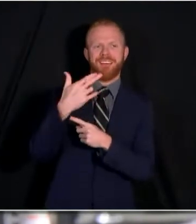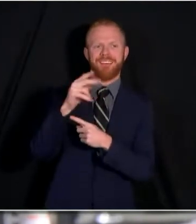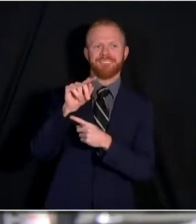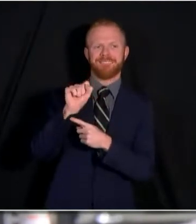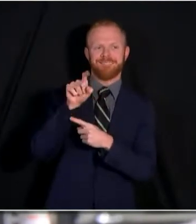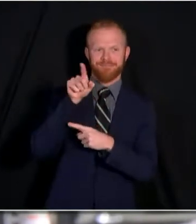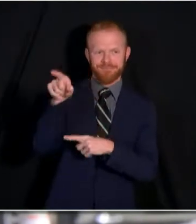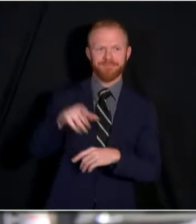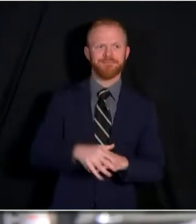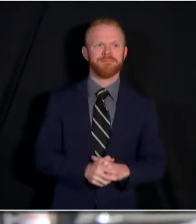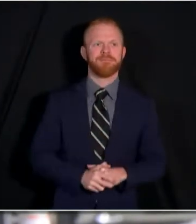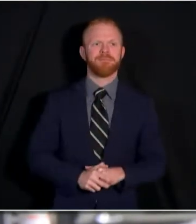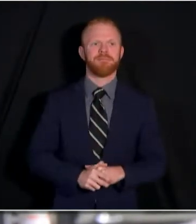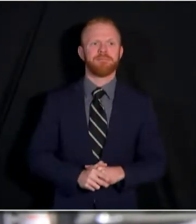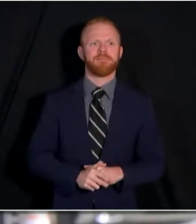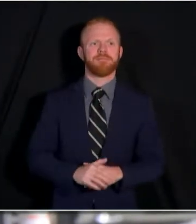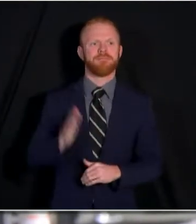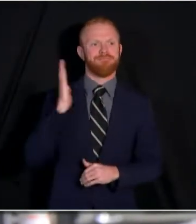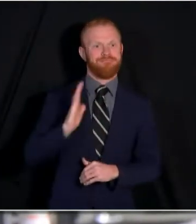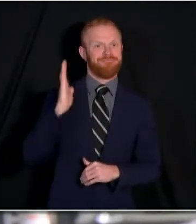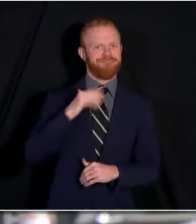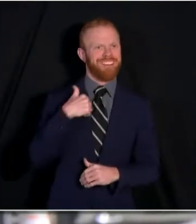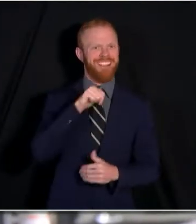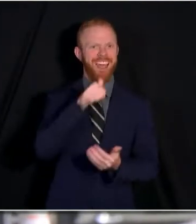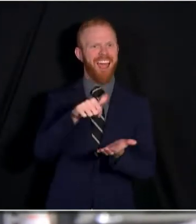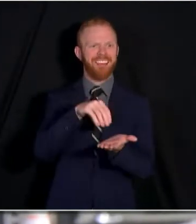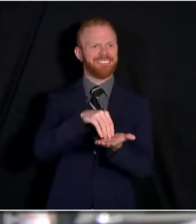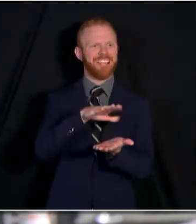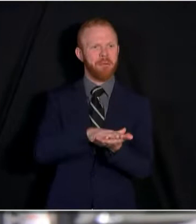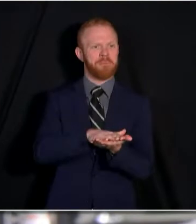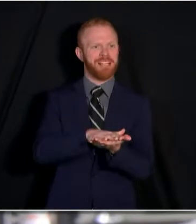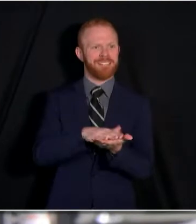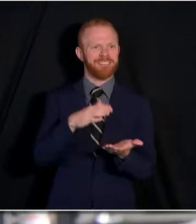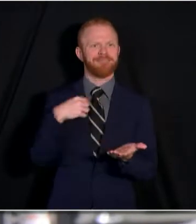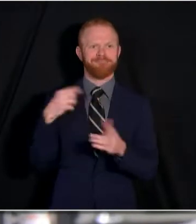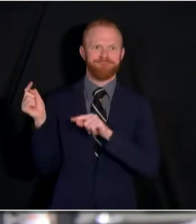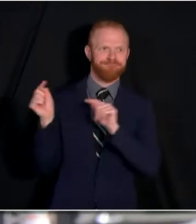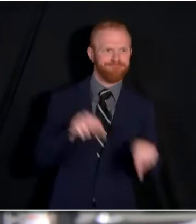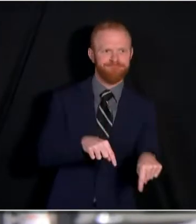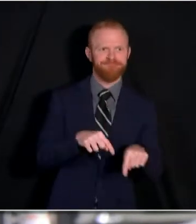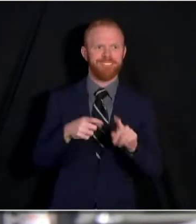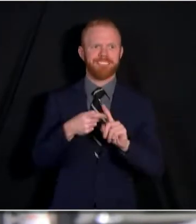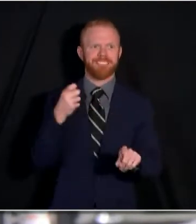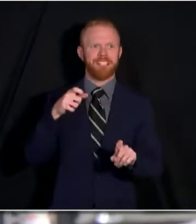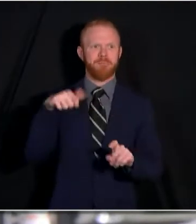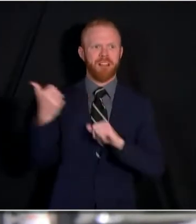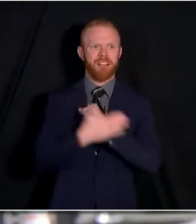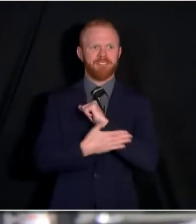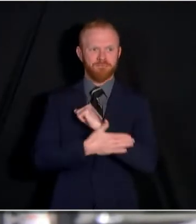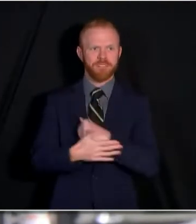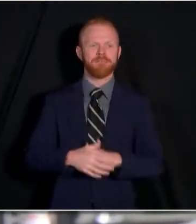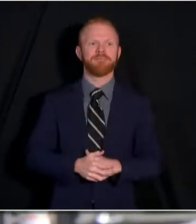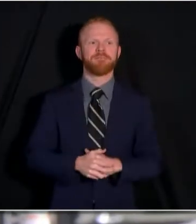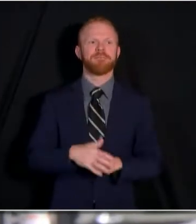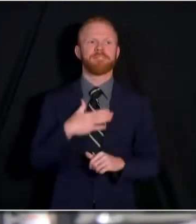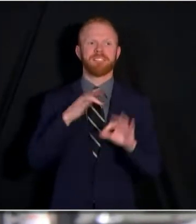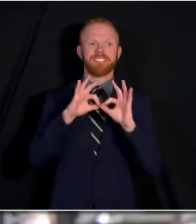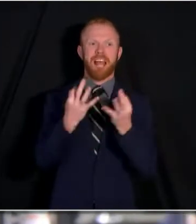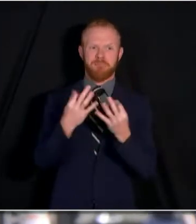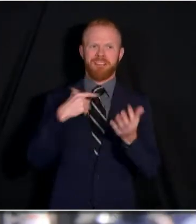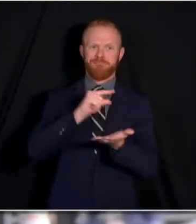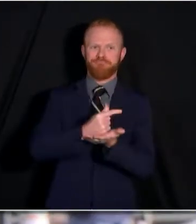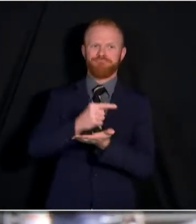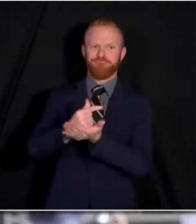up just around the corner of Cal State LA and was the first in my family to graduate from this institution. My two younger sisters